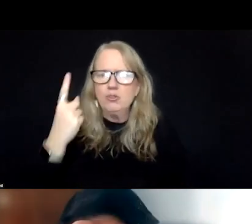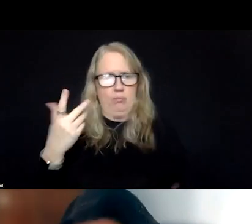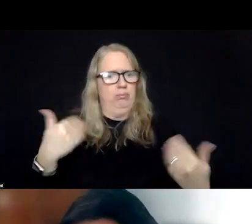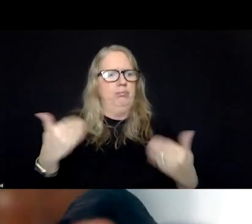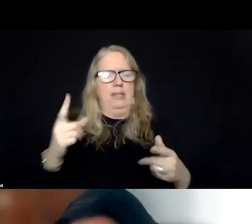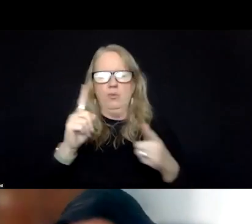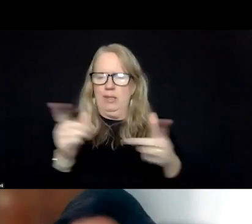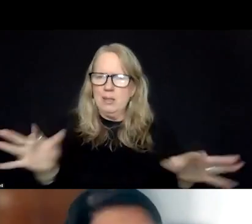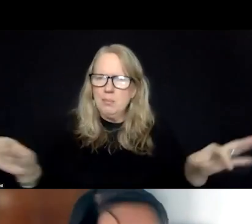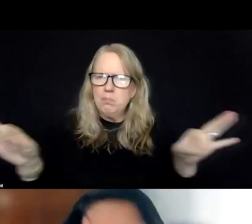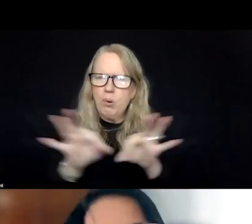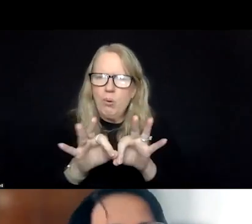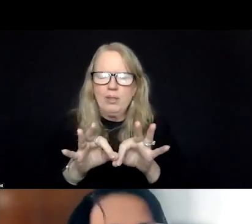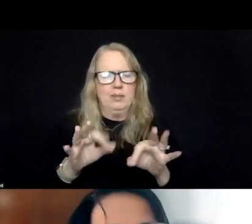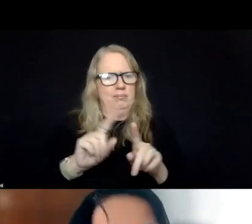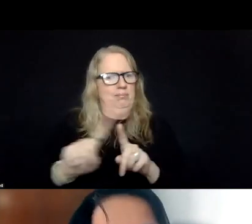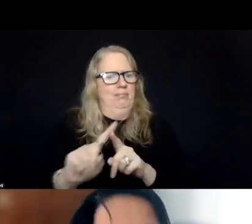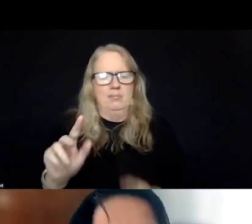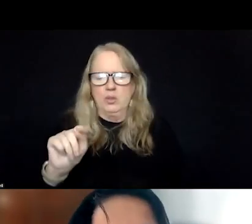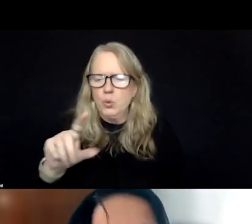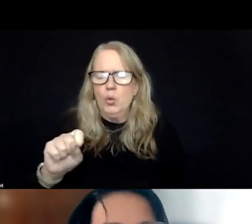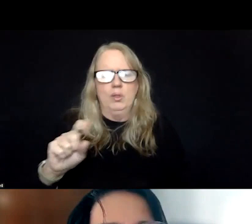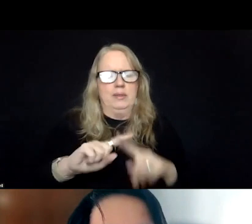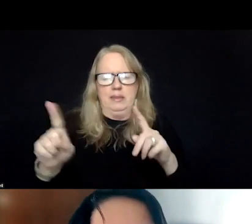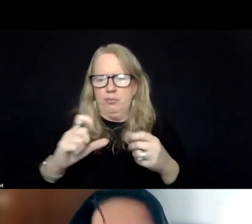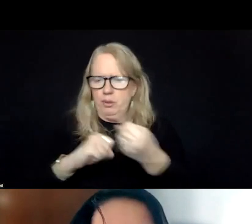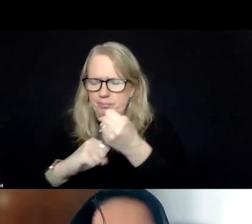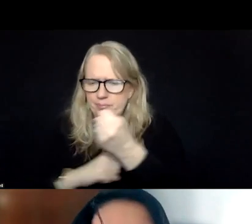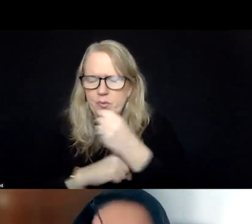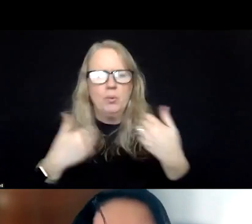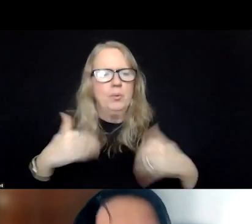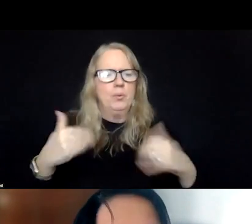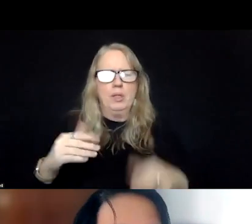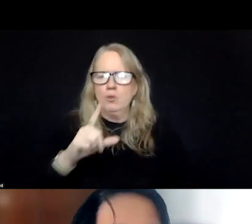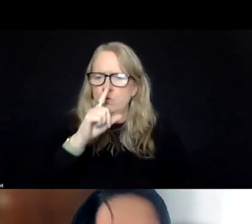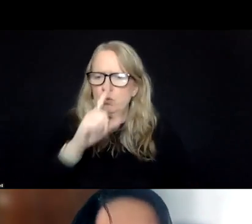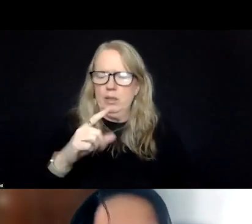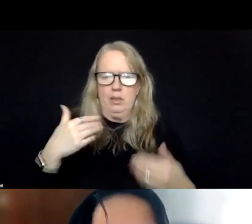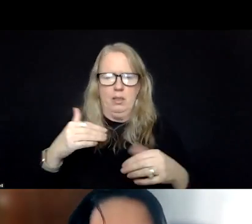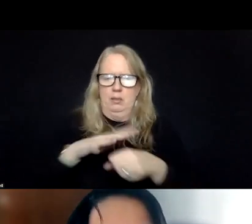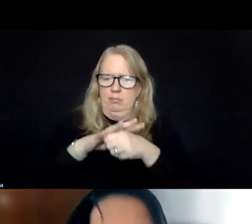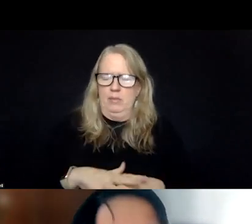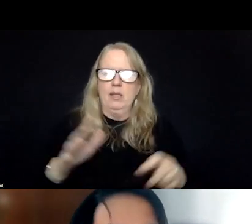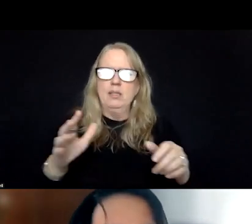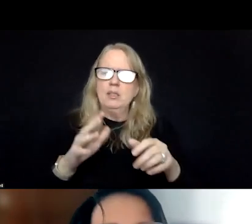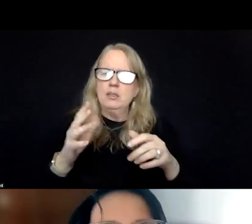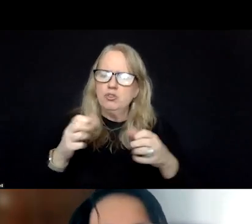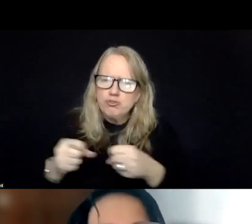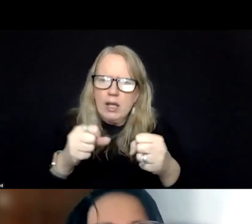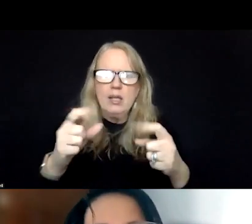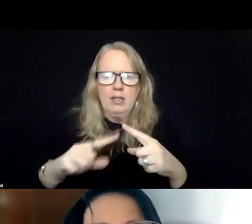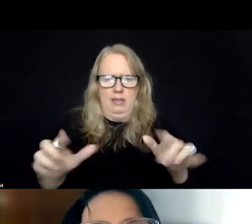important tools that are available. There's many other frameworks that can be used that really strategize and systematize how do we